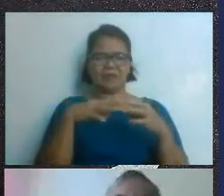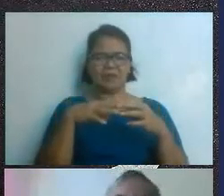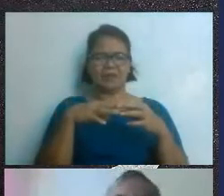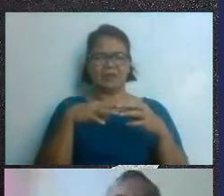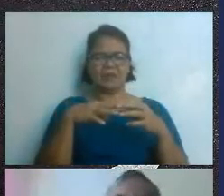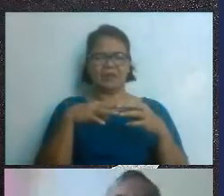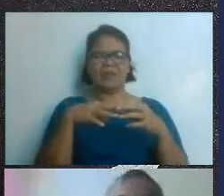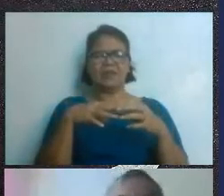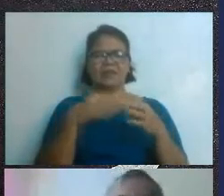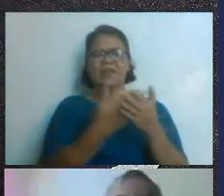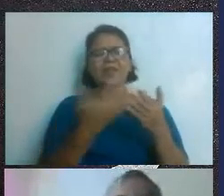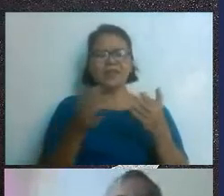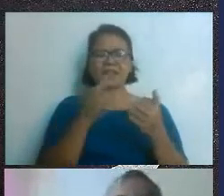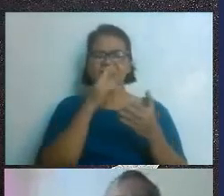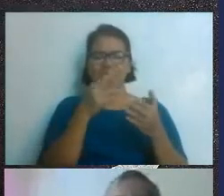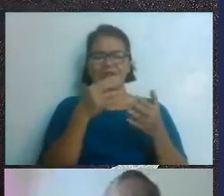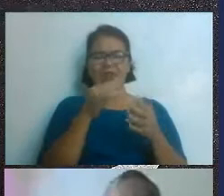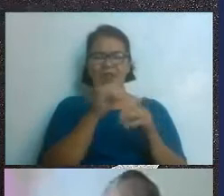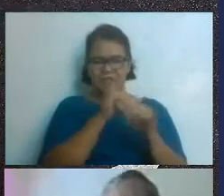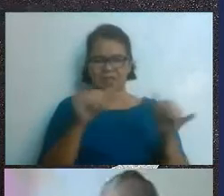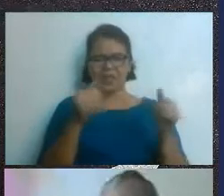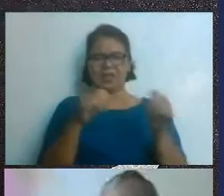are examples of